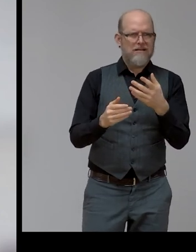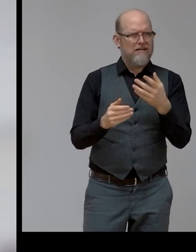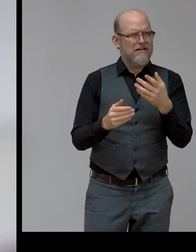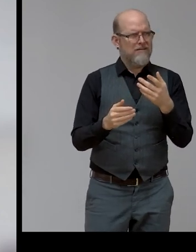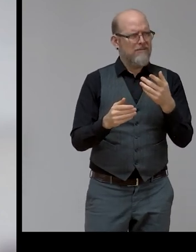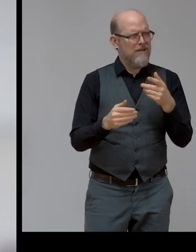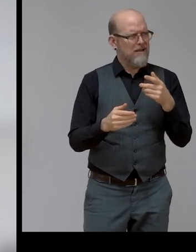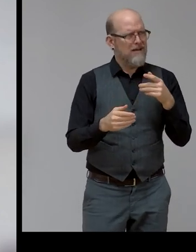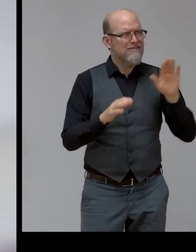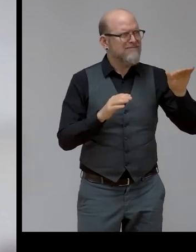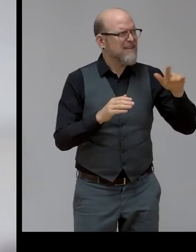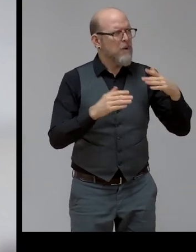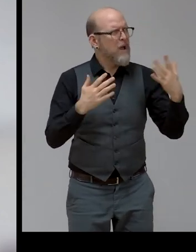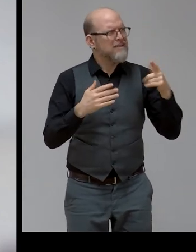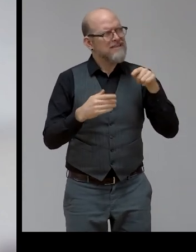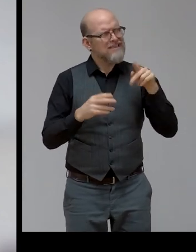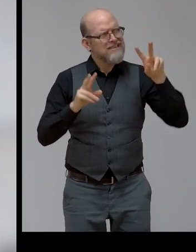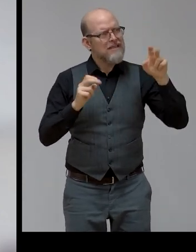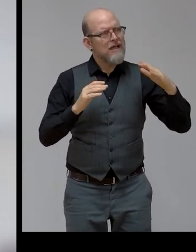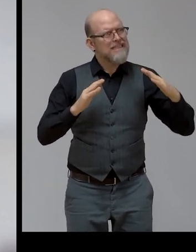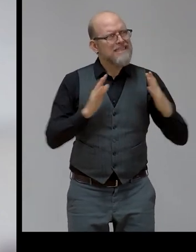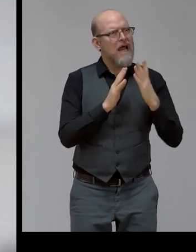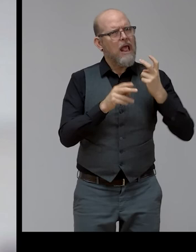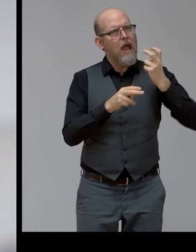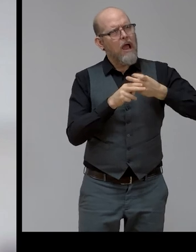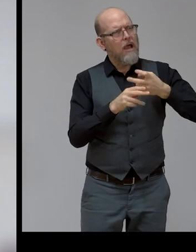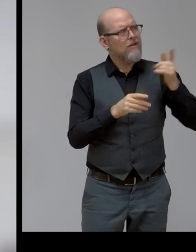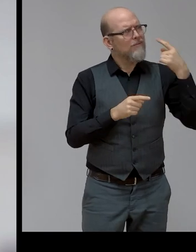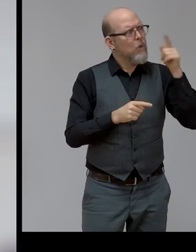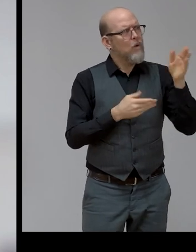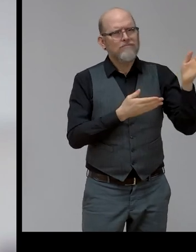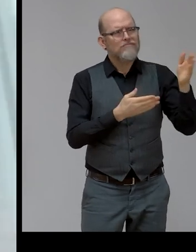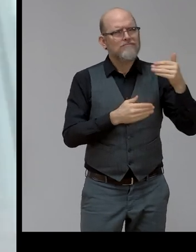and yeah, any additional guidance that you want to give on that?